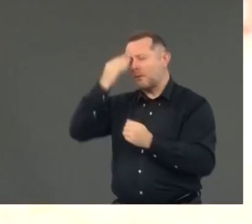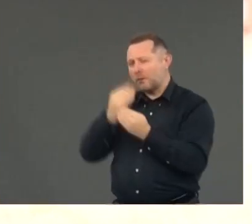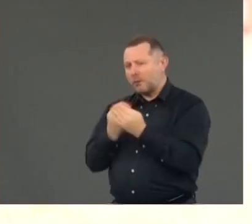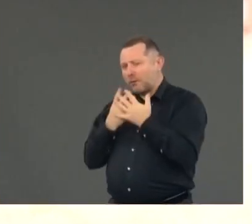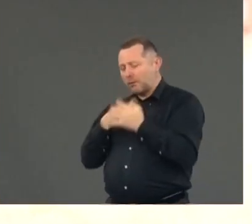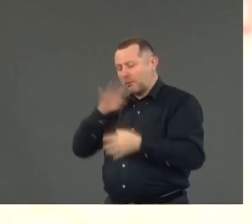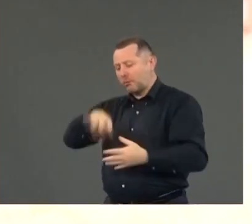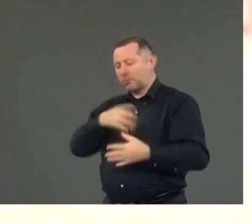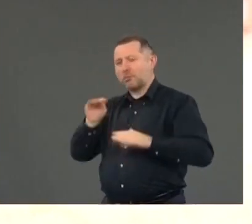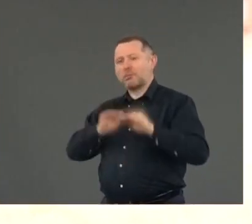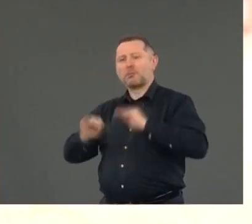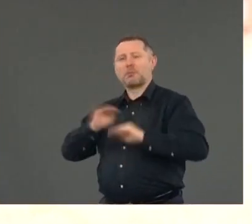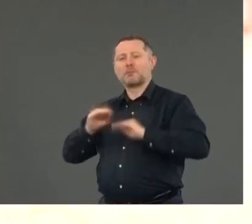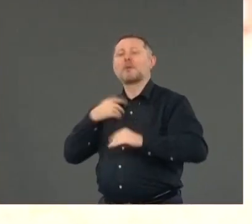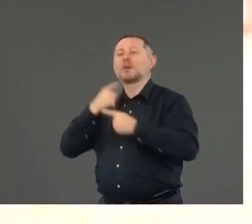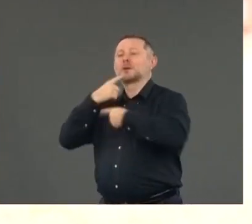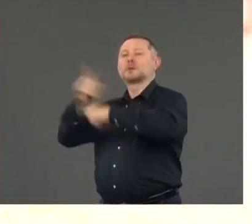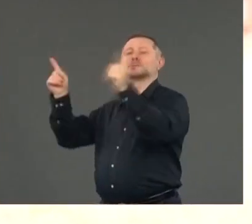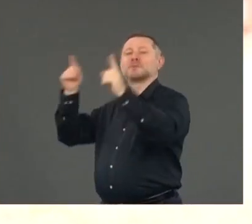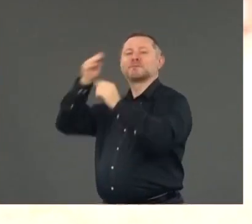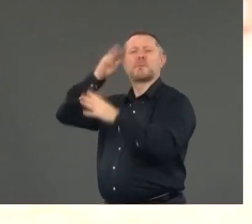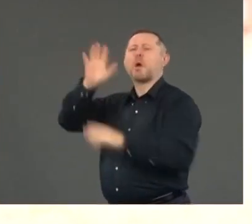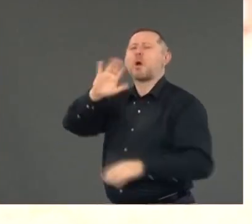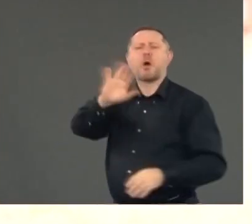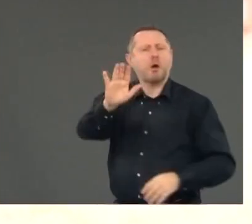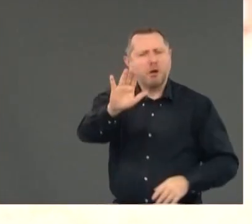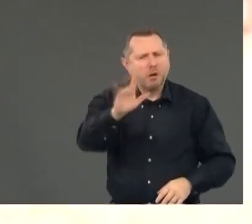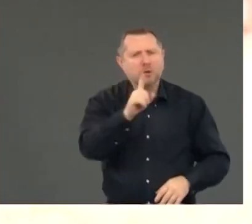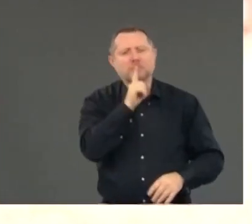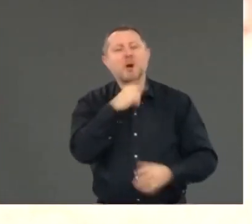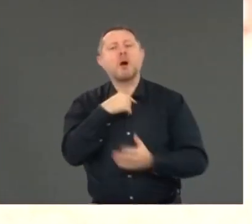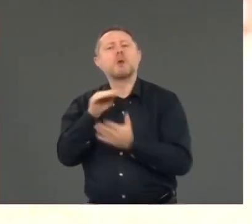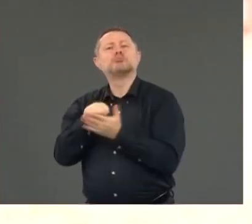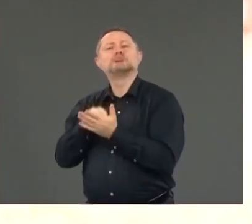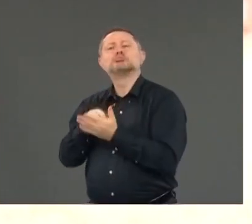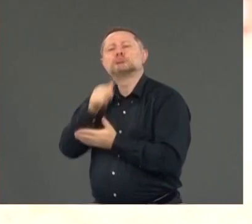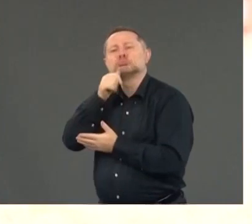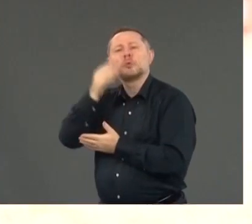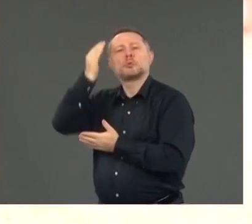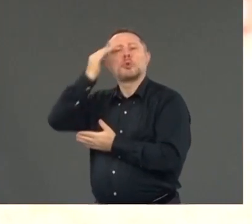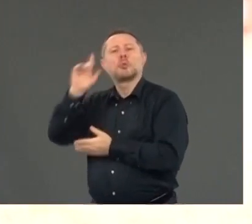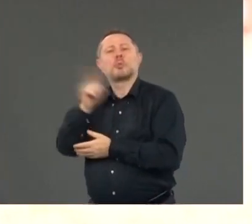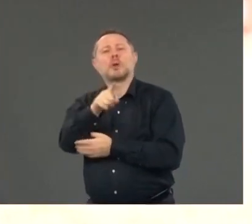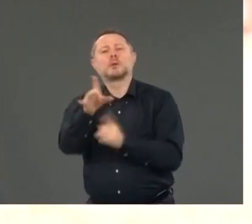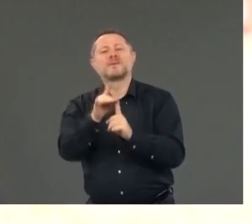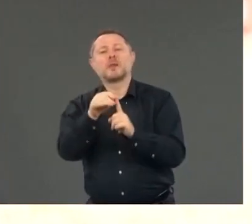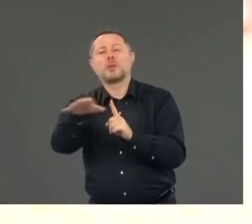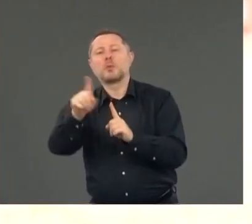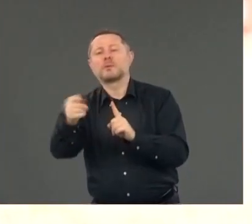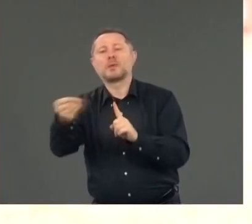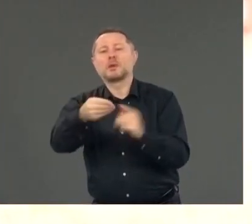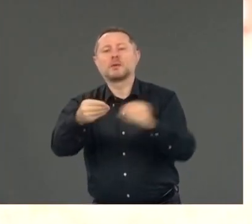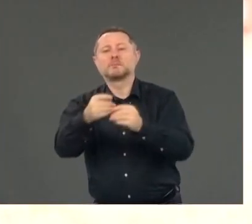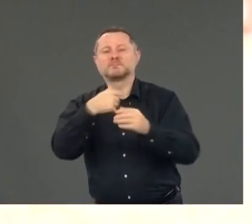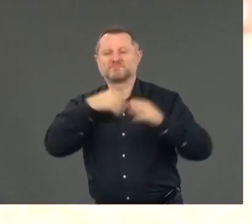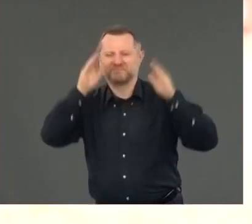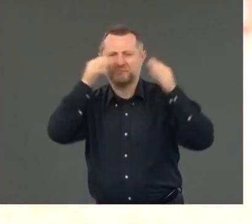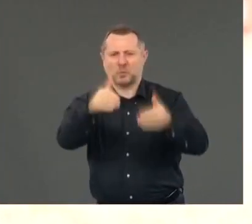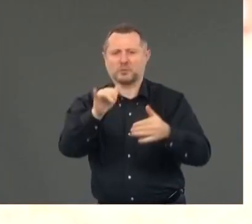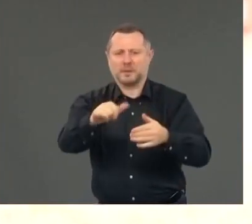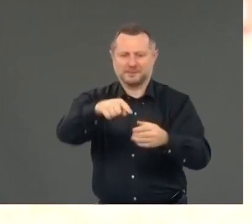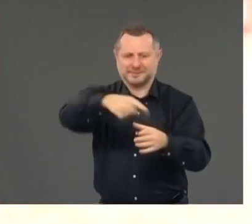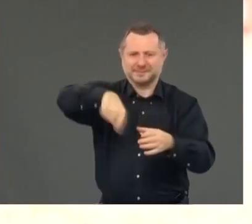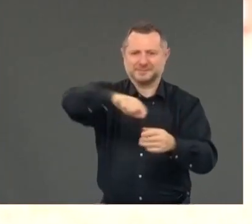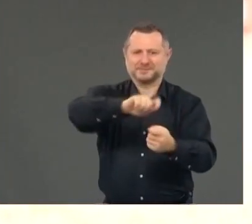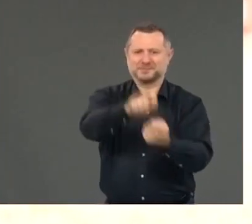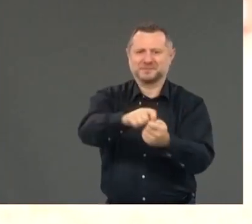private, but we want to get the data so we know where is the infection coming from so we can really, like a laser beam, focus on those areas. What if someone's